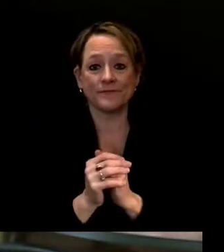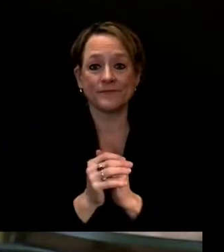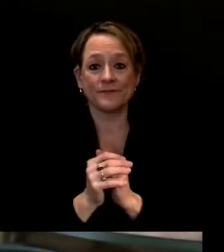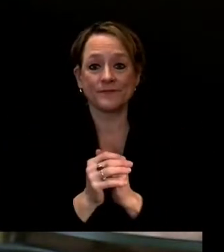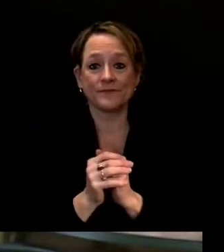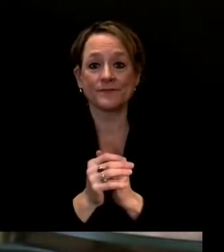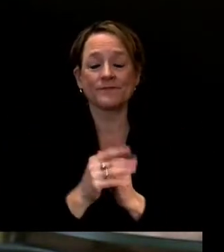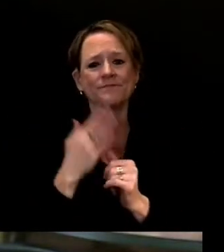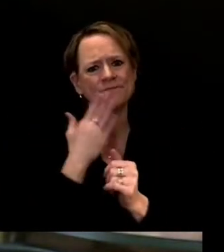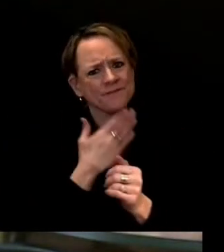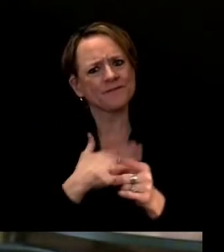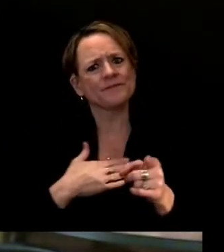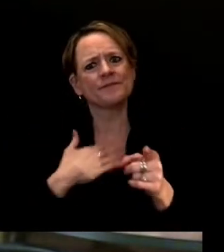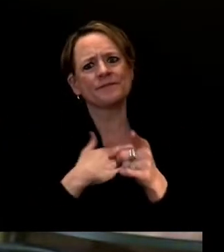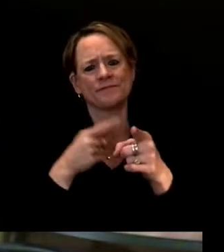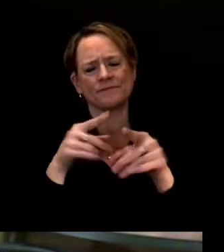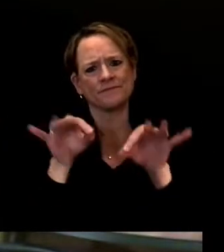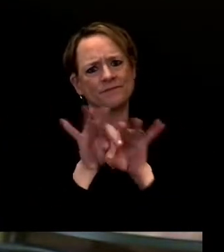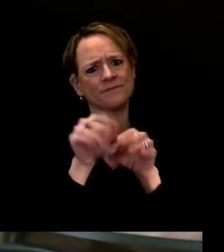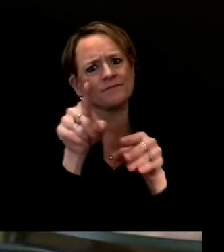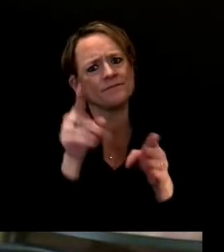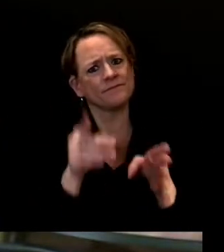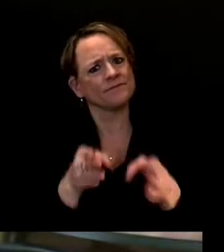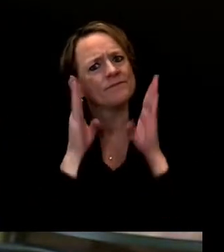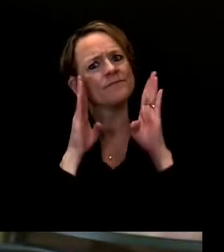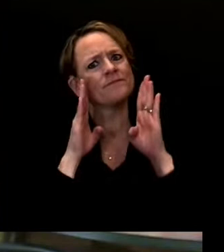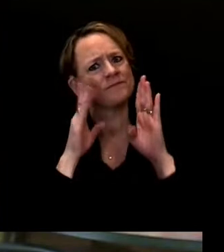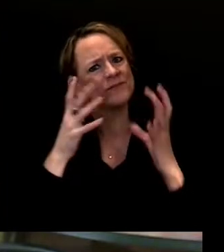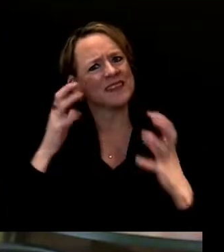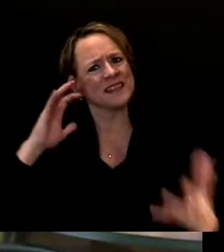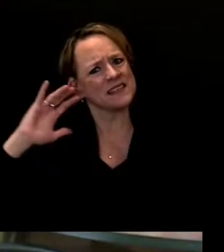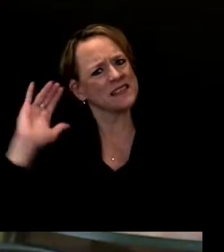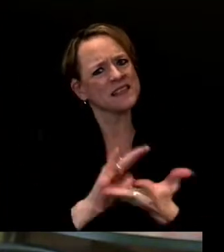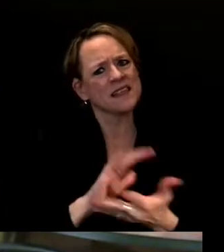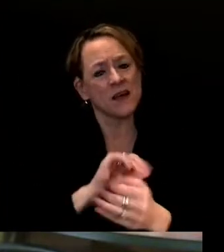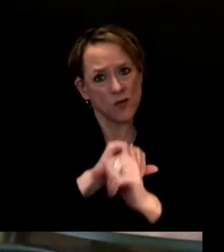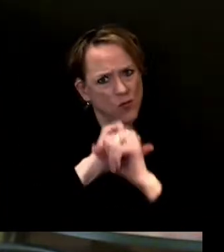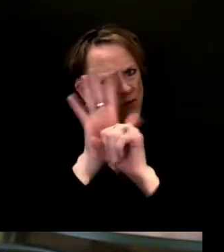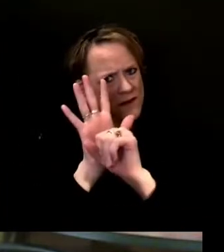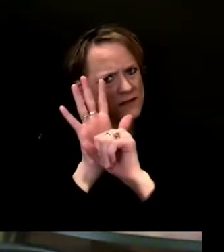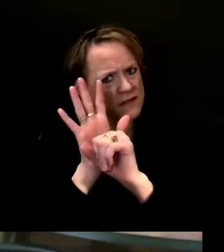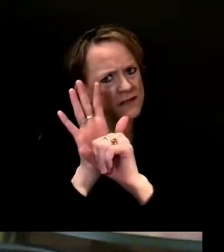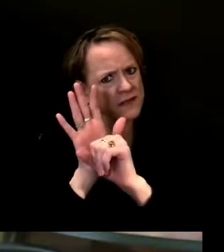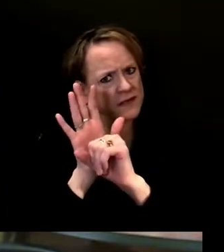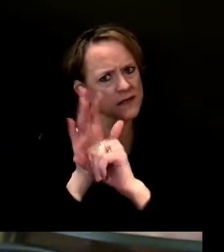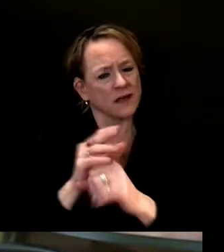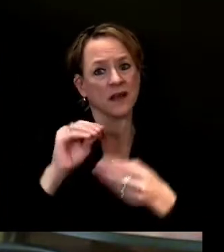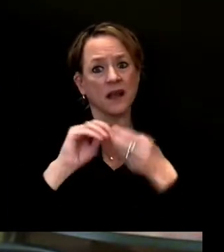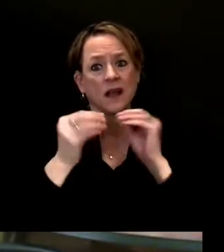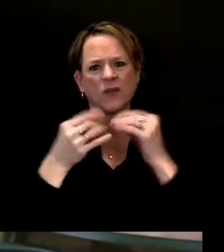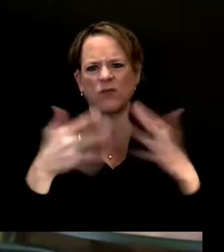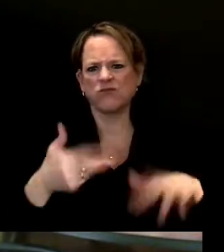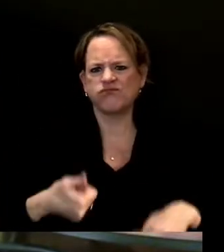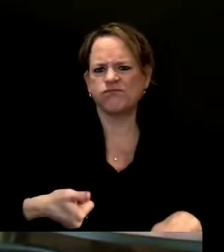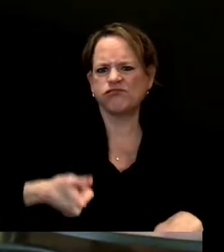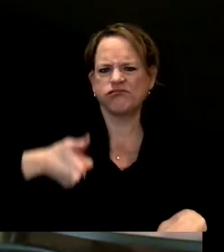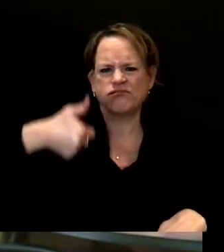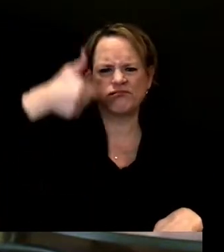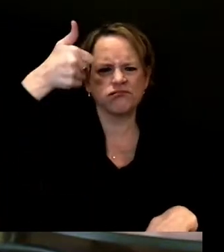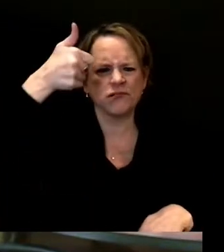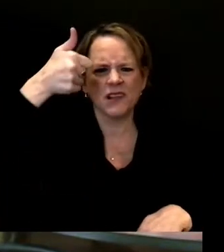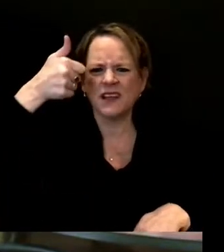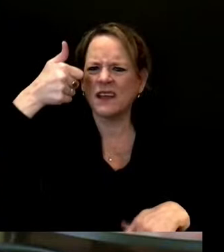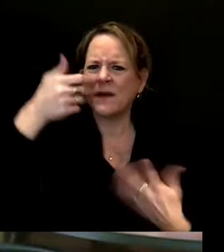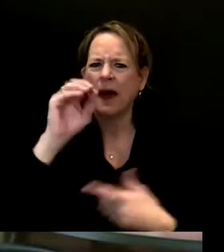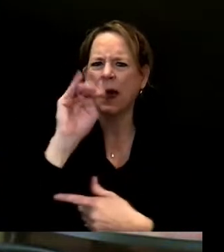our fight against COVID-19. As we continue to see record-breaking cases due to the Omicron variant, we must continue